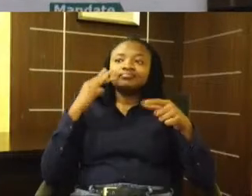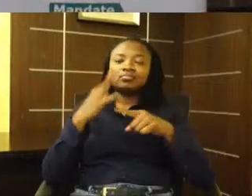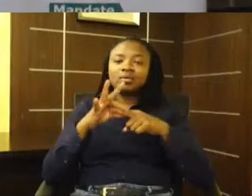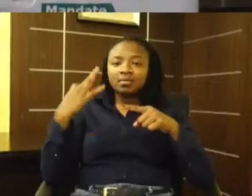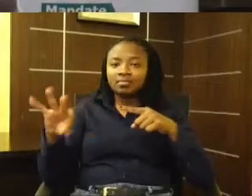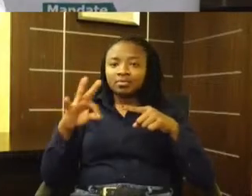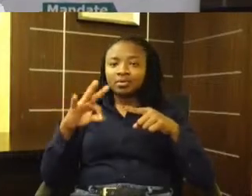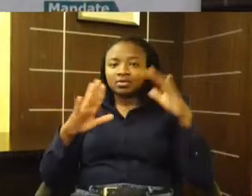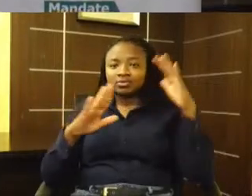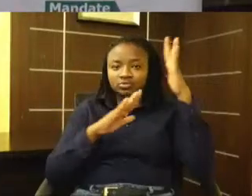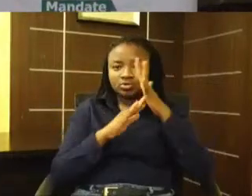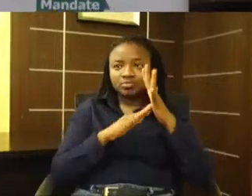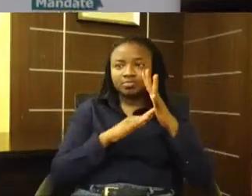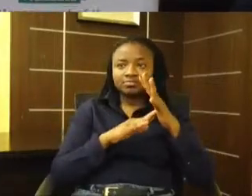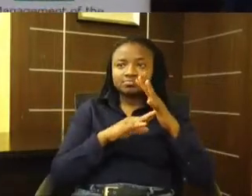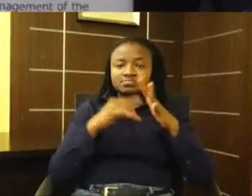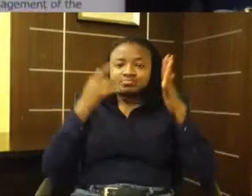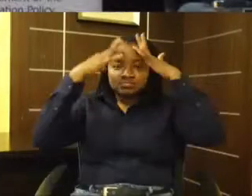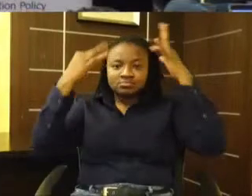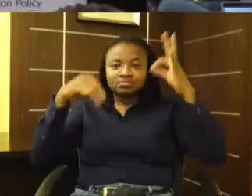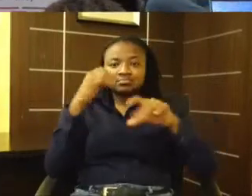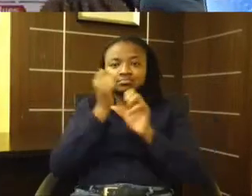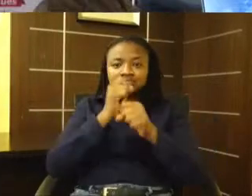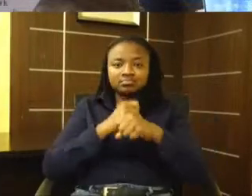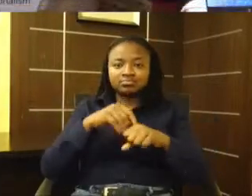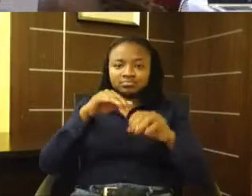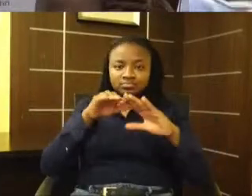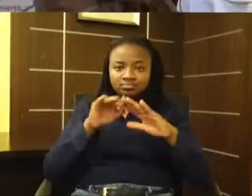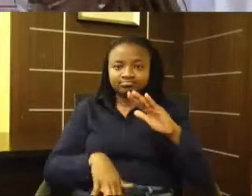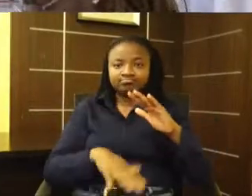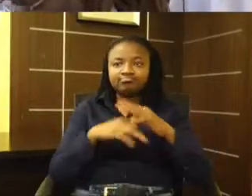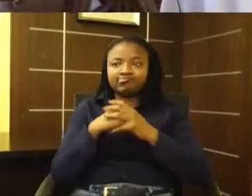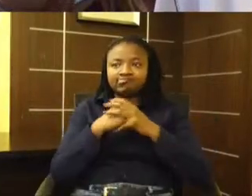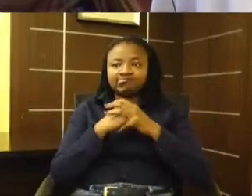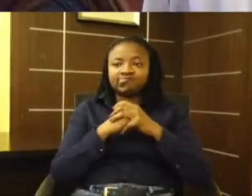ako juu. Decision makers wako wapi? Wako chini.